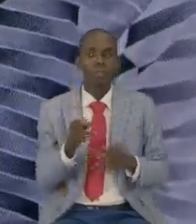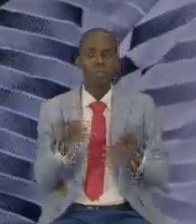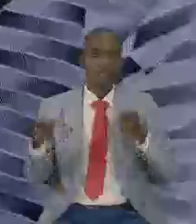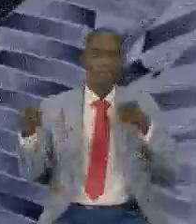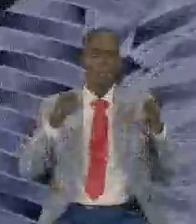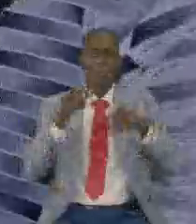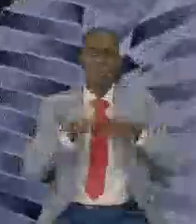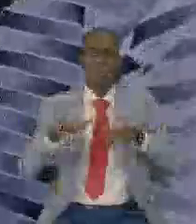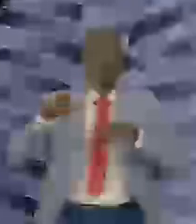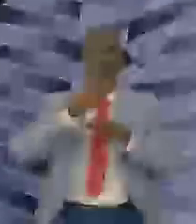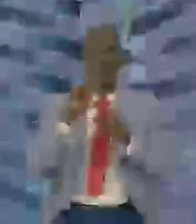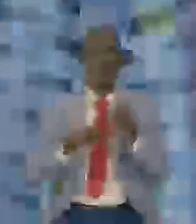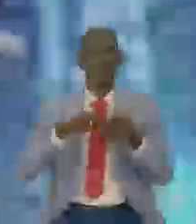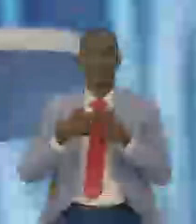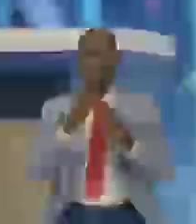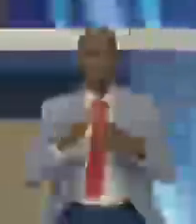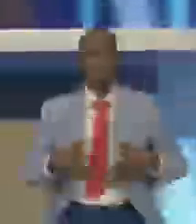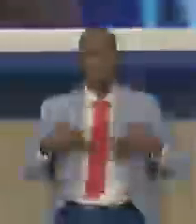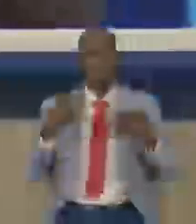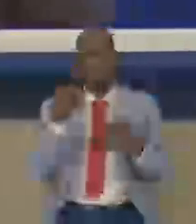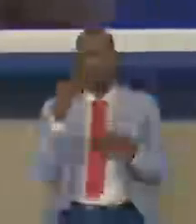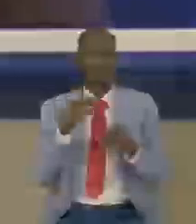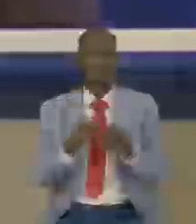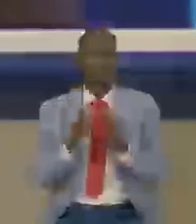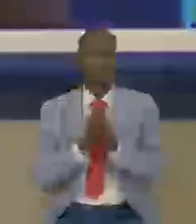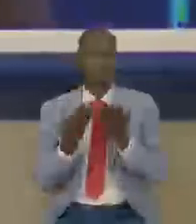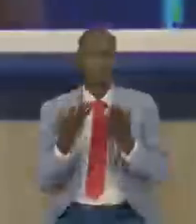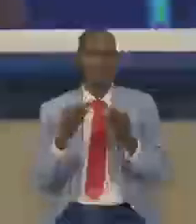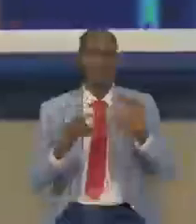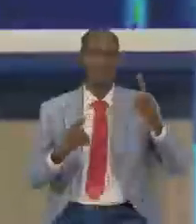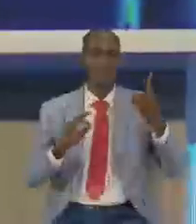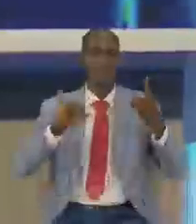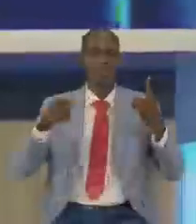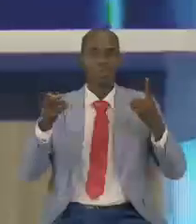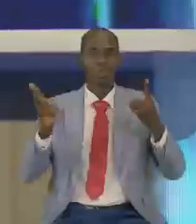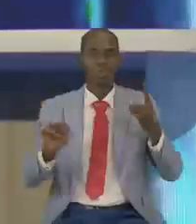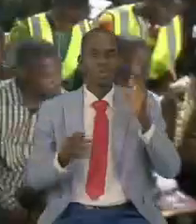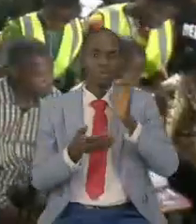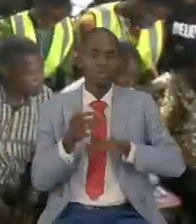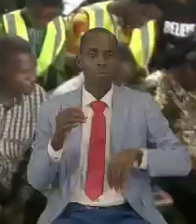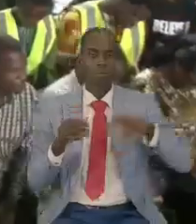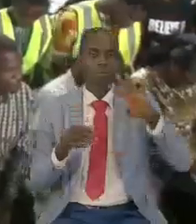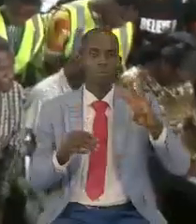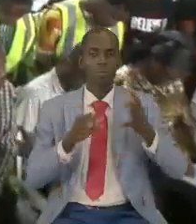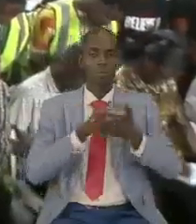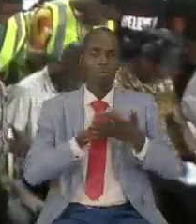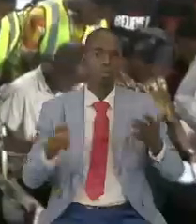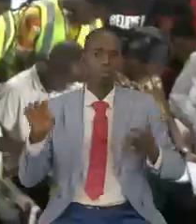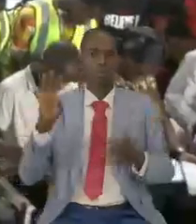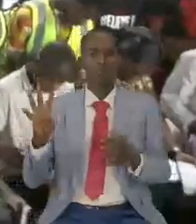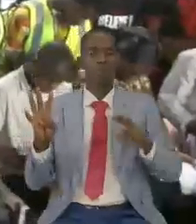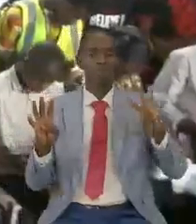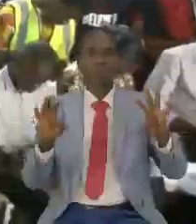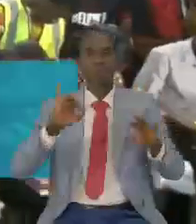1 John chapter 4, and I'm reading there from verse 4. 1 John chapter 4,